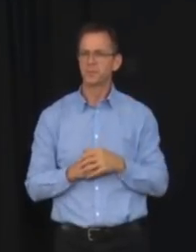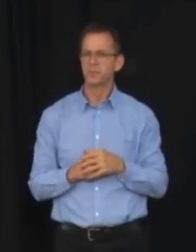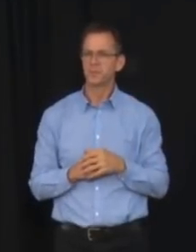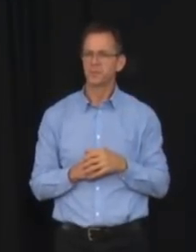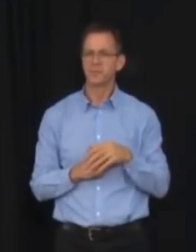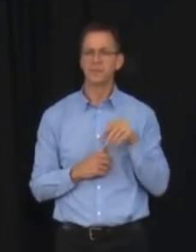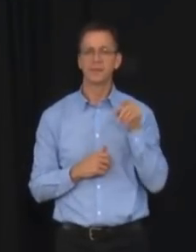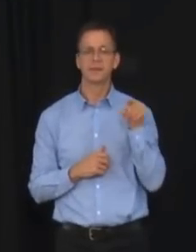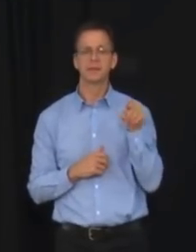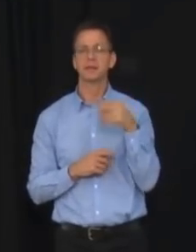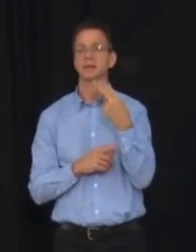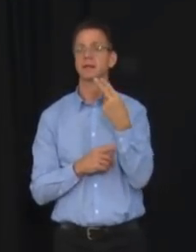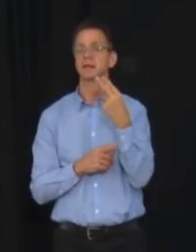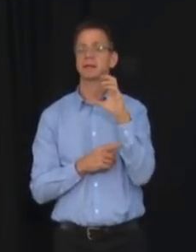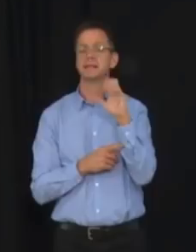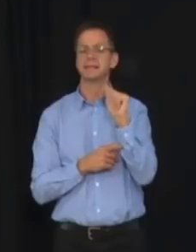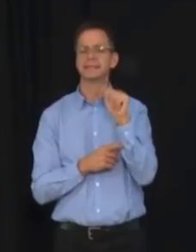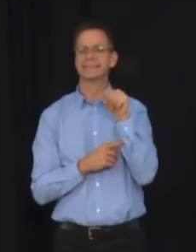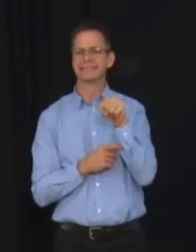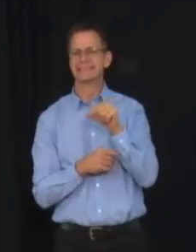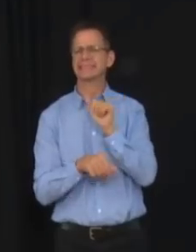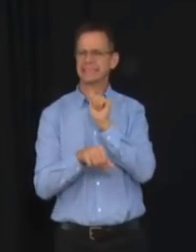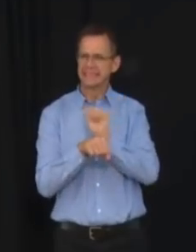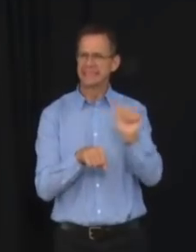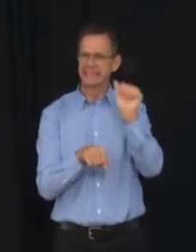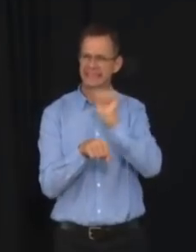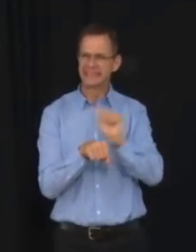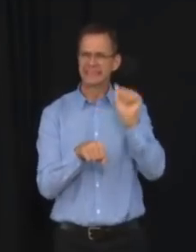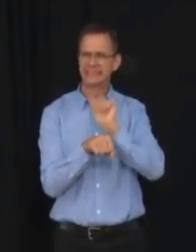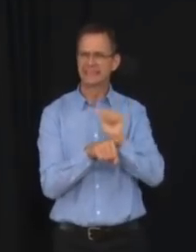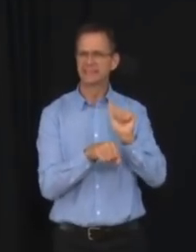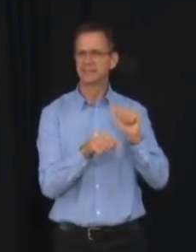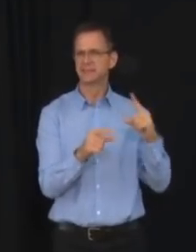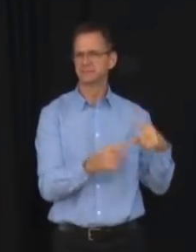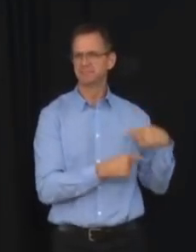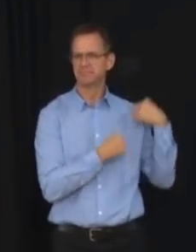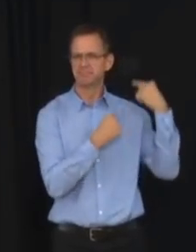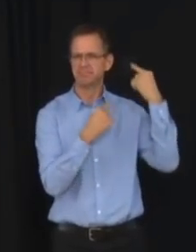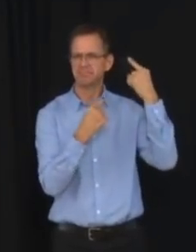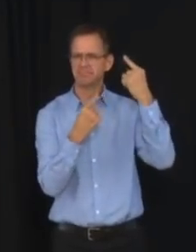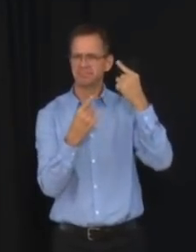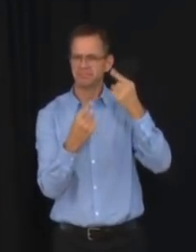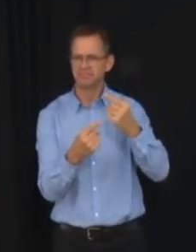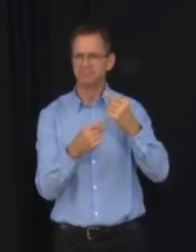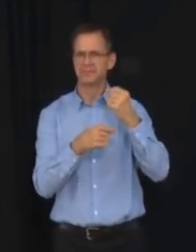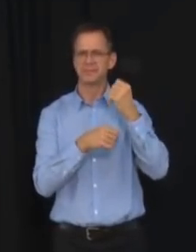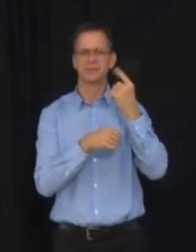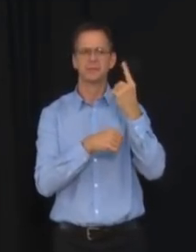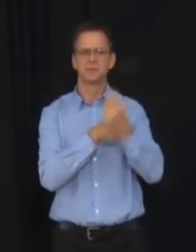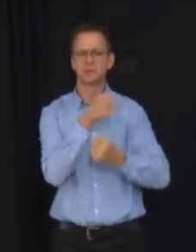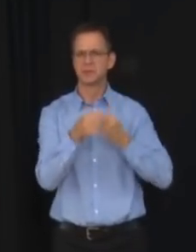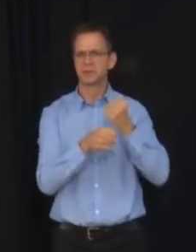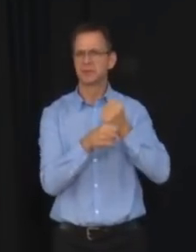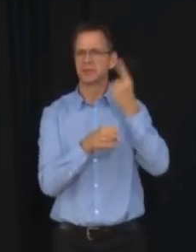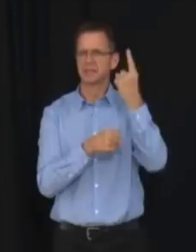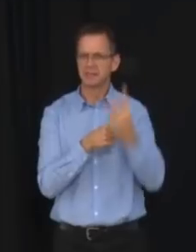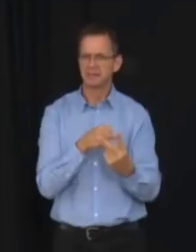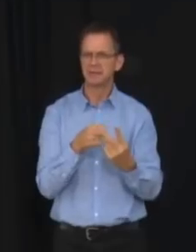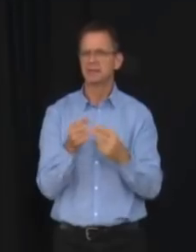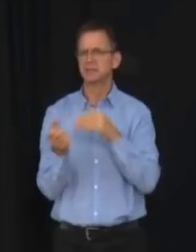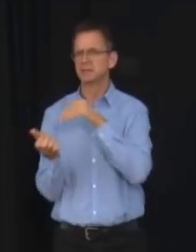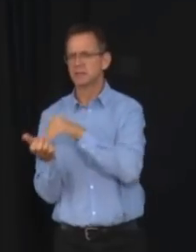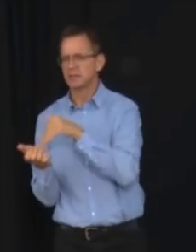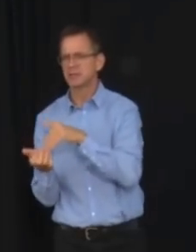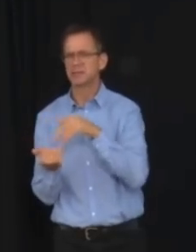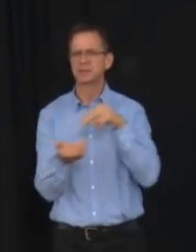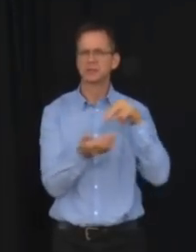pandemic, along with the staff in hospitals, as well as our family physicians and other health professionals. They've come to work through